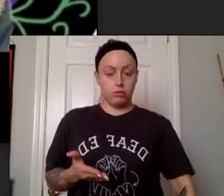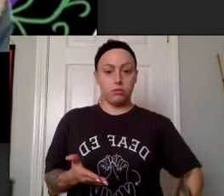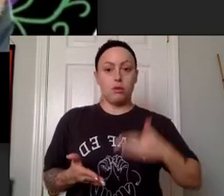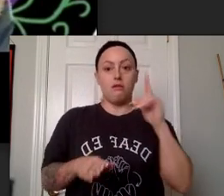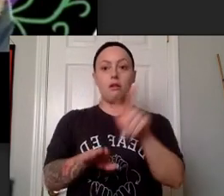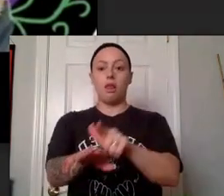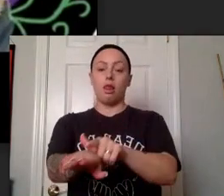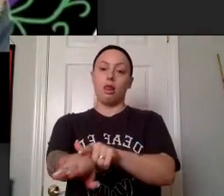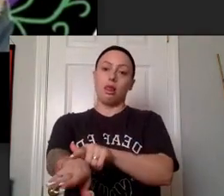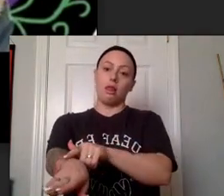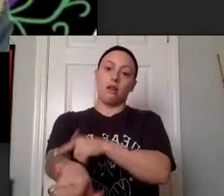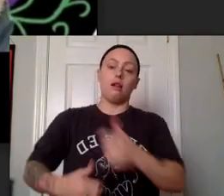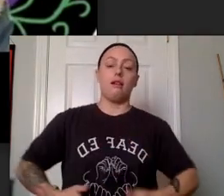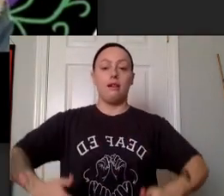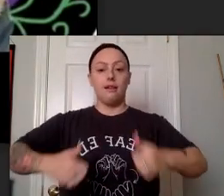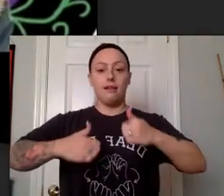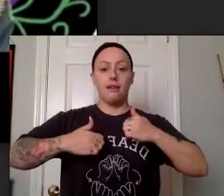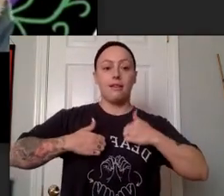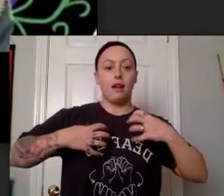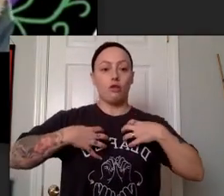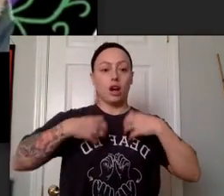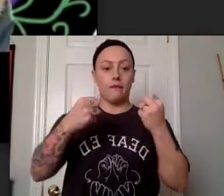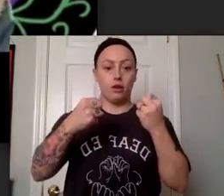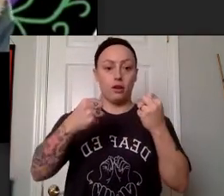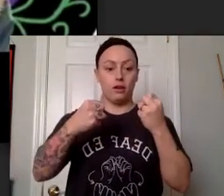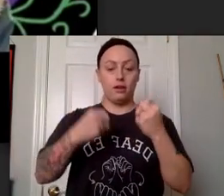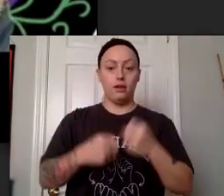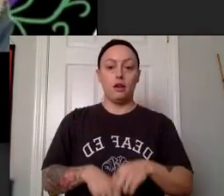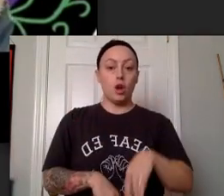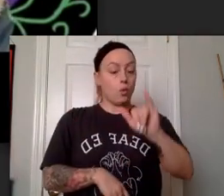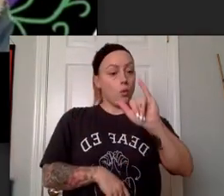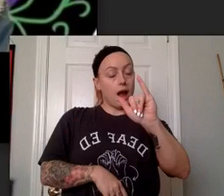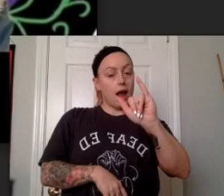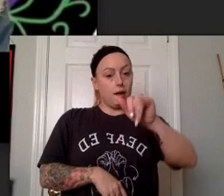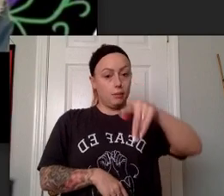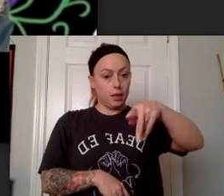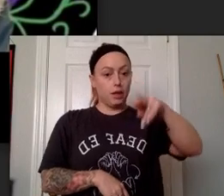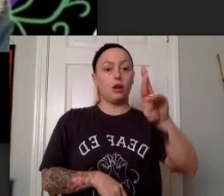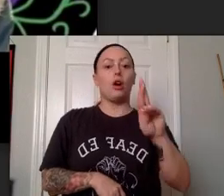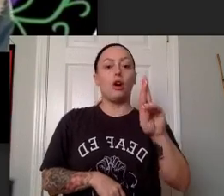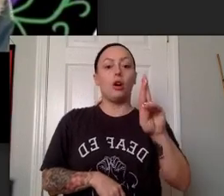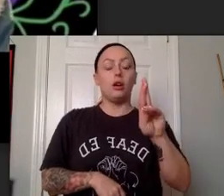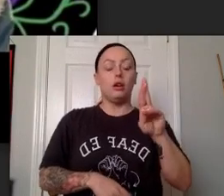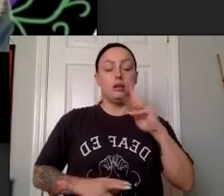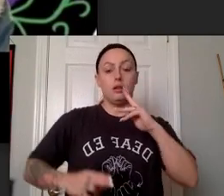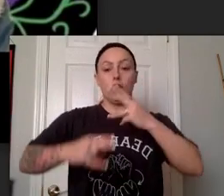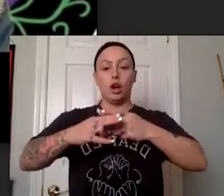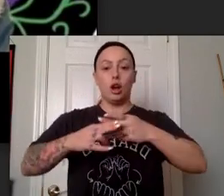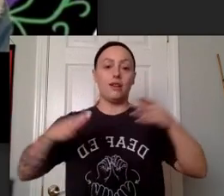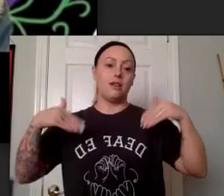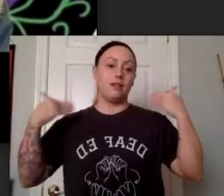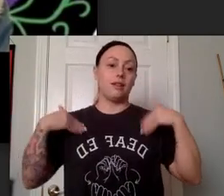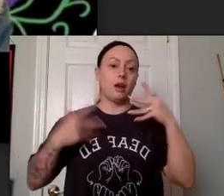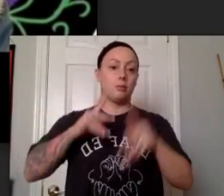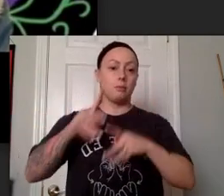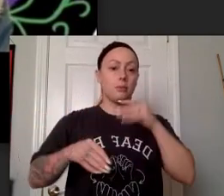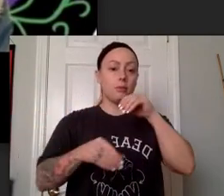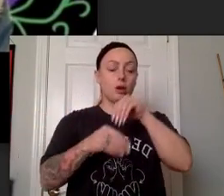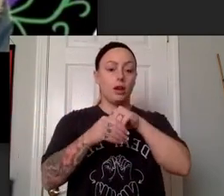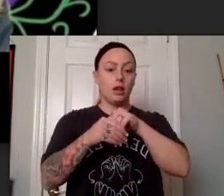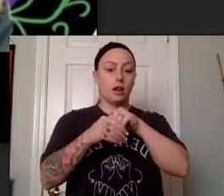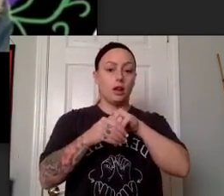for YPR, which stands for Young People in Recovery. And let me tell you, YPR envisions a world